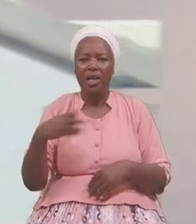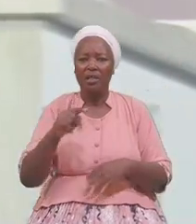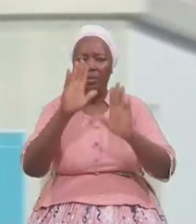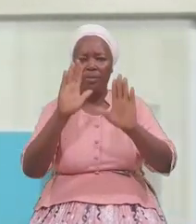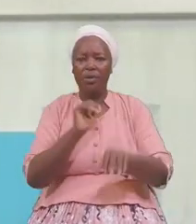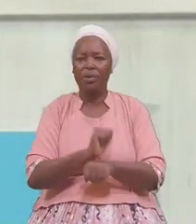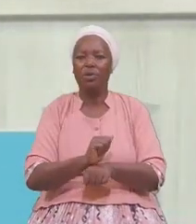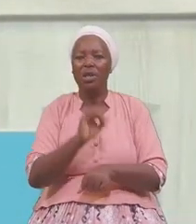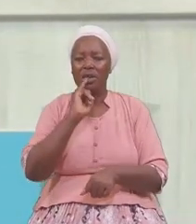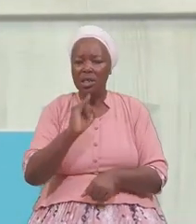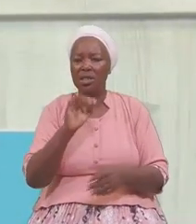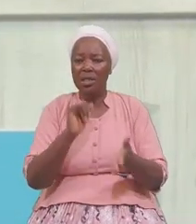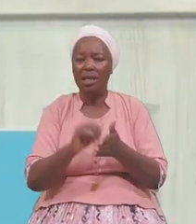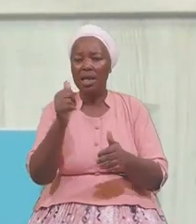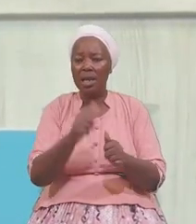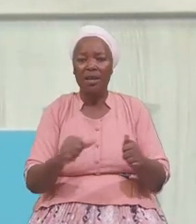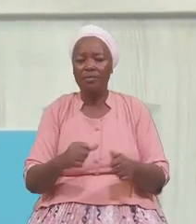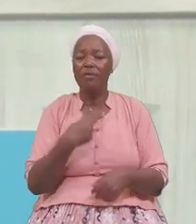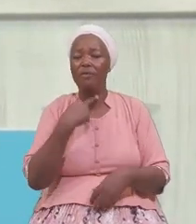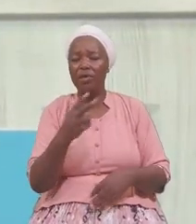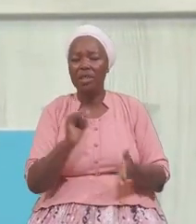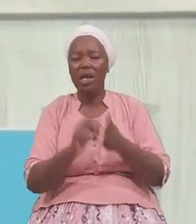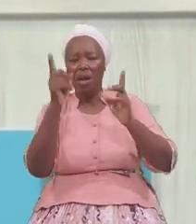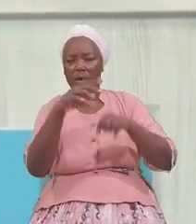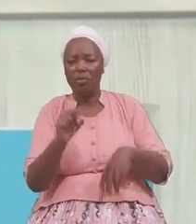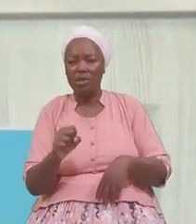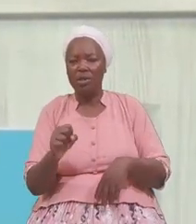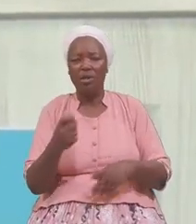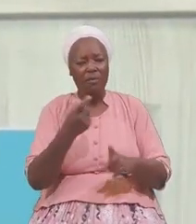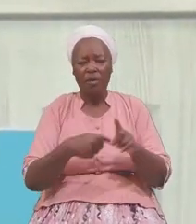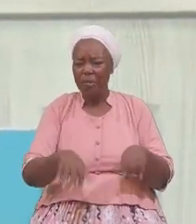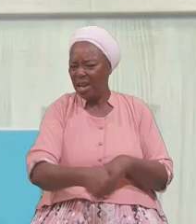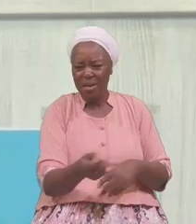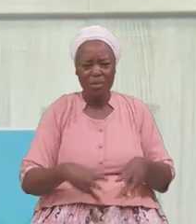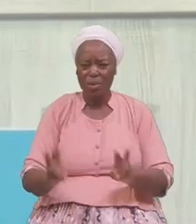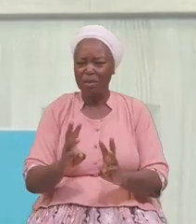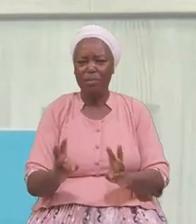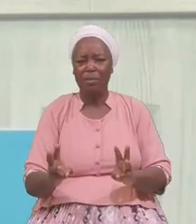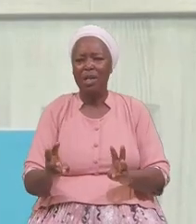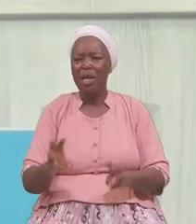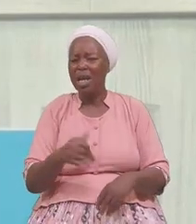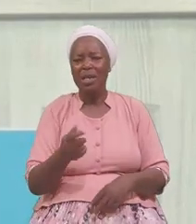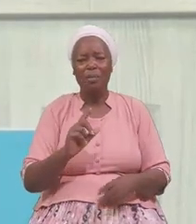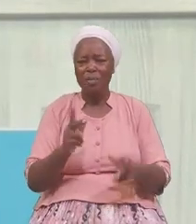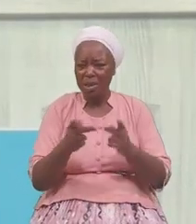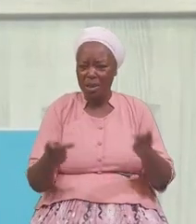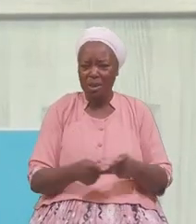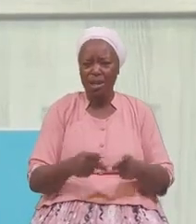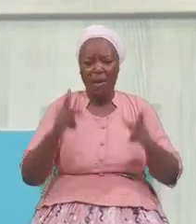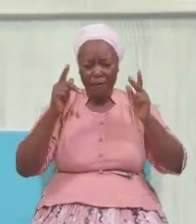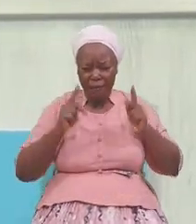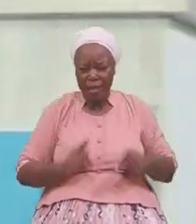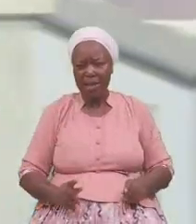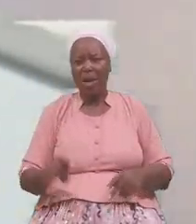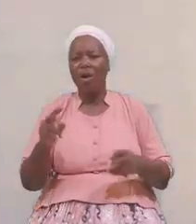miracle is that every voice that comes from any direction, in any way, physical